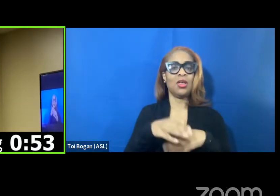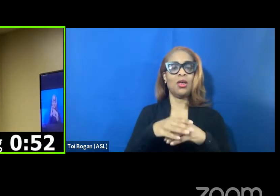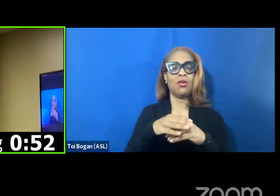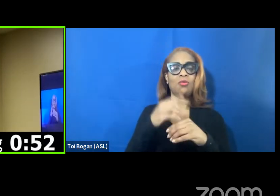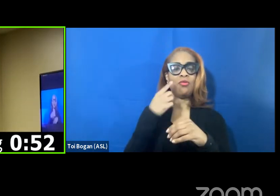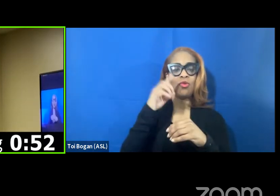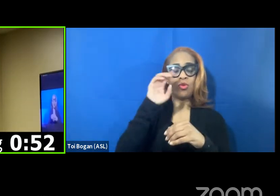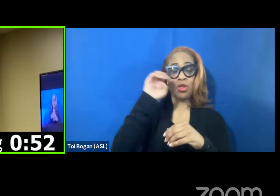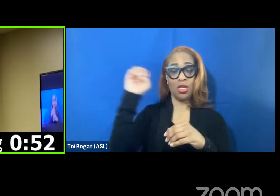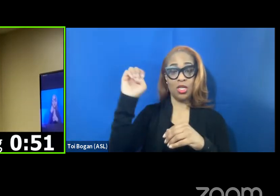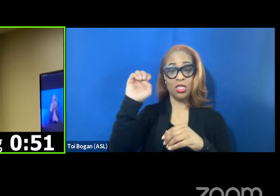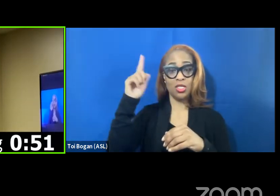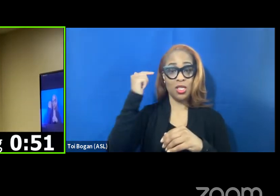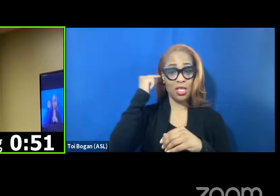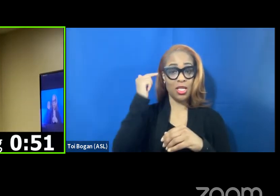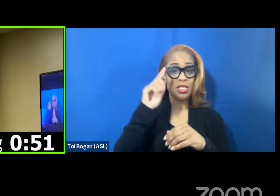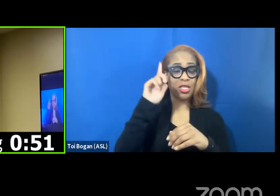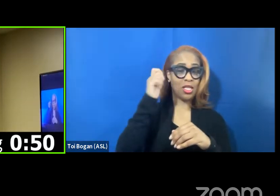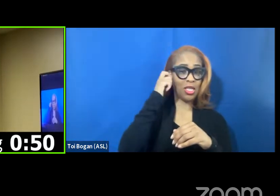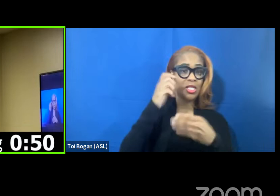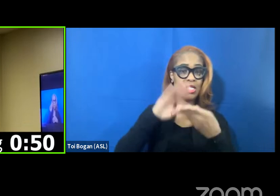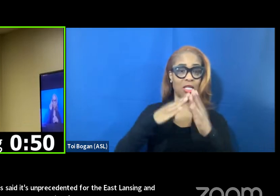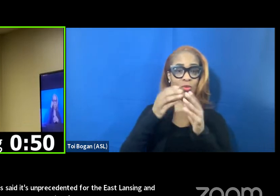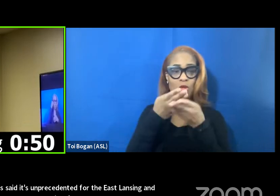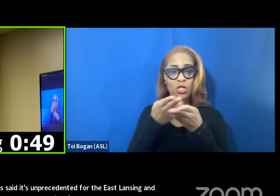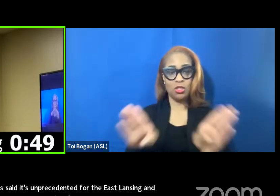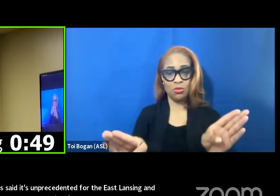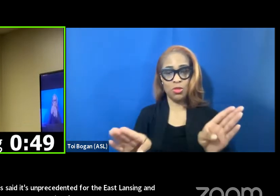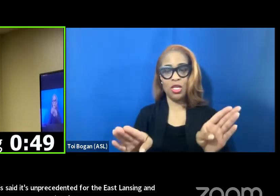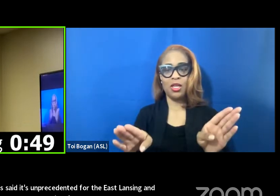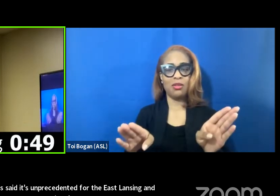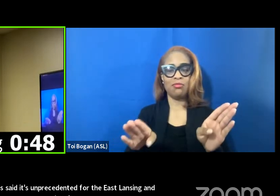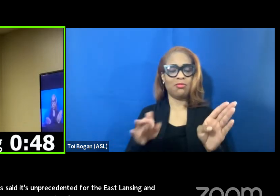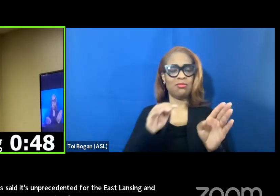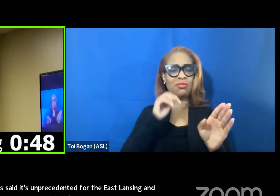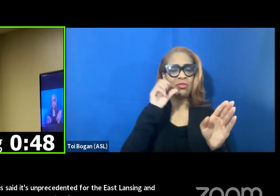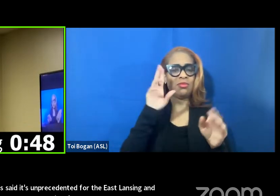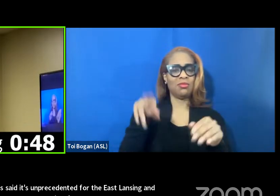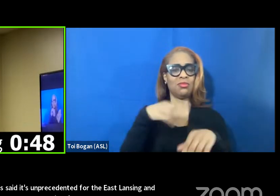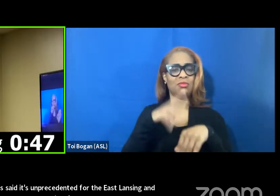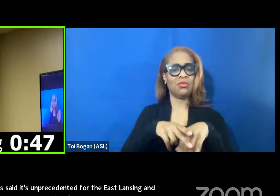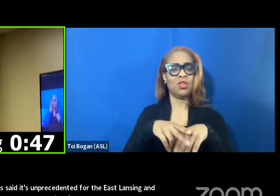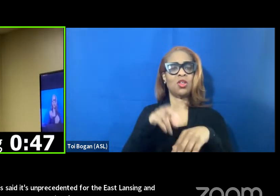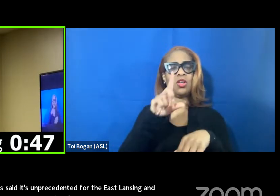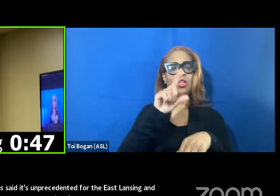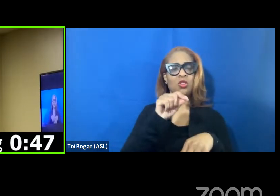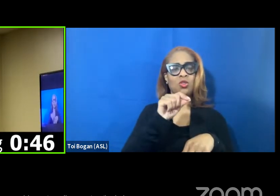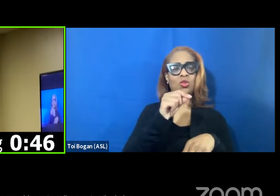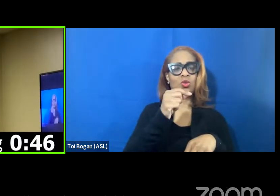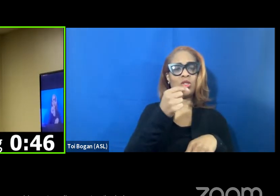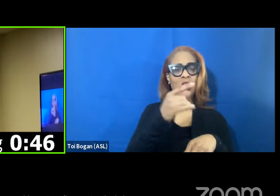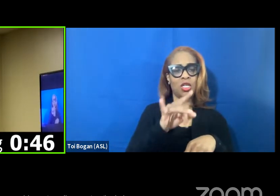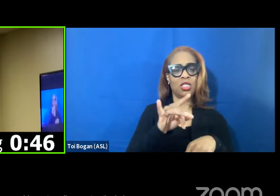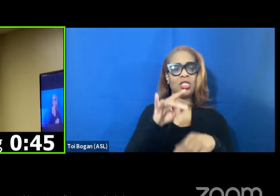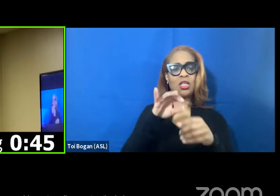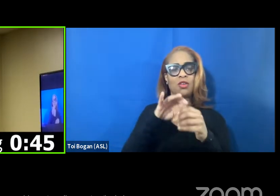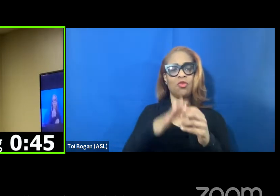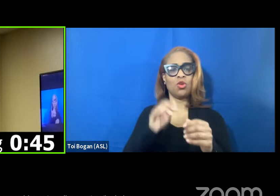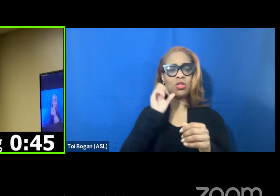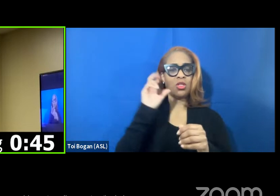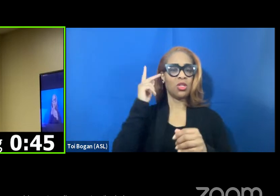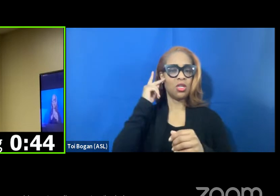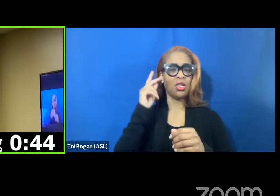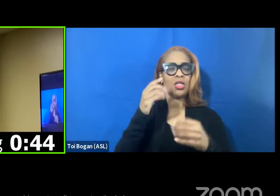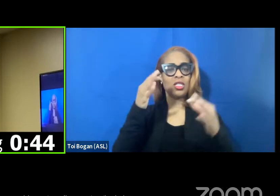the east lansing and lansing communities to be split up in redistricting in 2018 voters not politicians decided that the independent